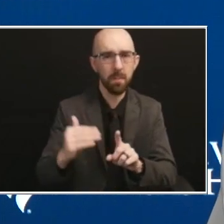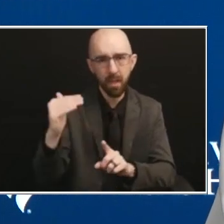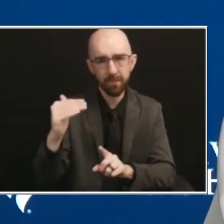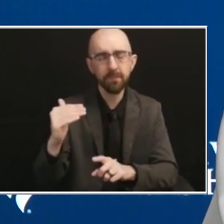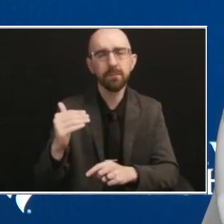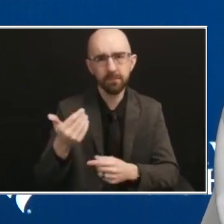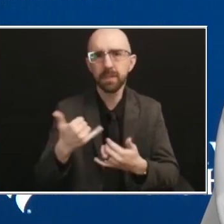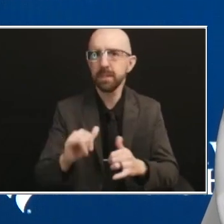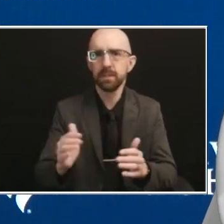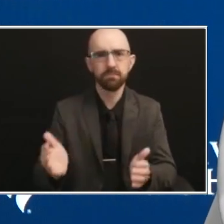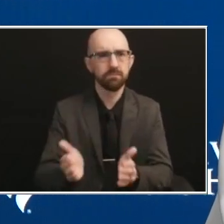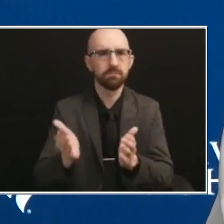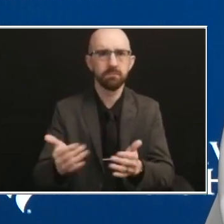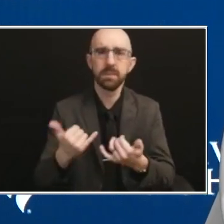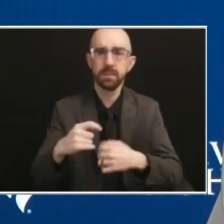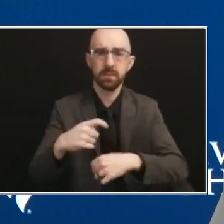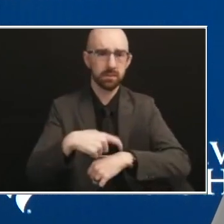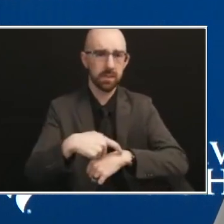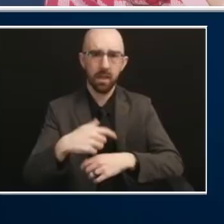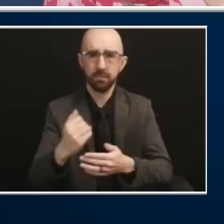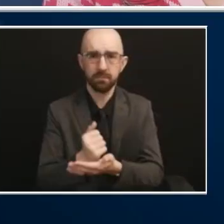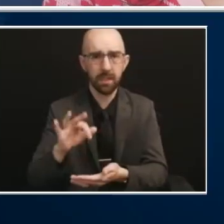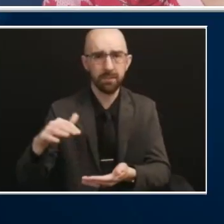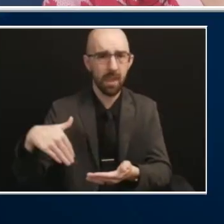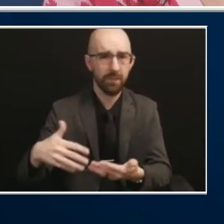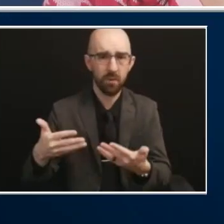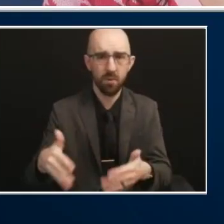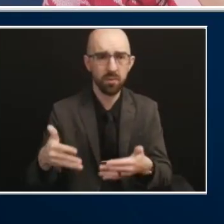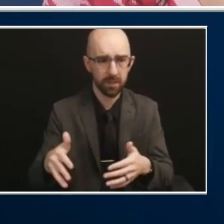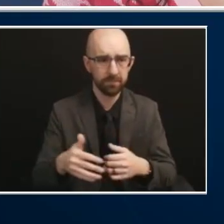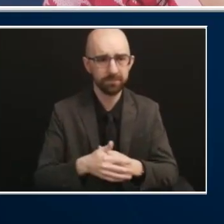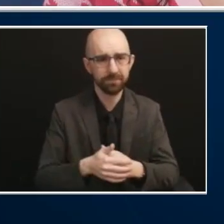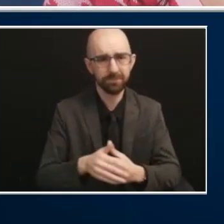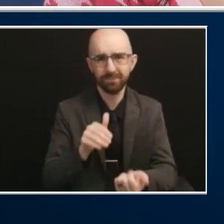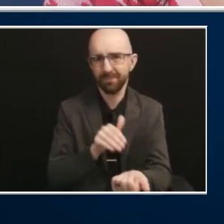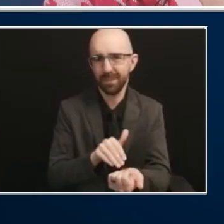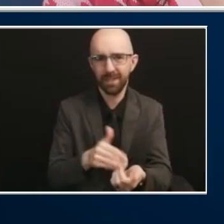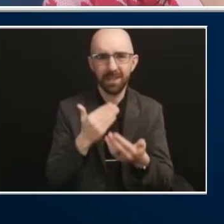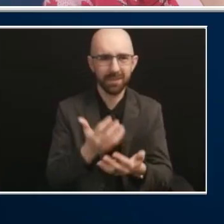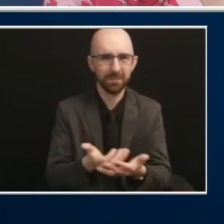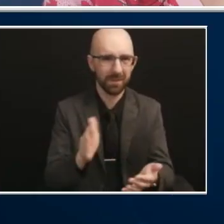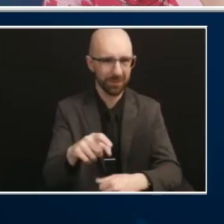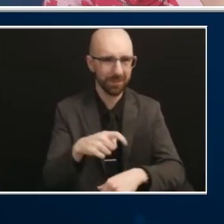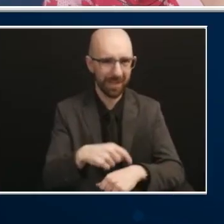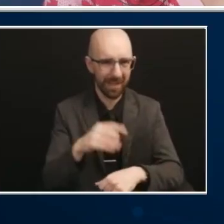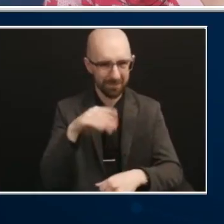and there still is time to get it if you haven't already. Dr. Hawkinson, thank you so much for your time. We know you have